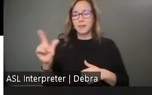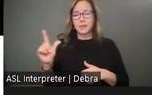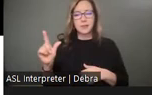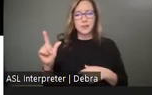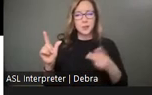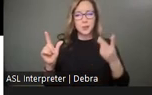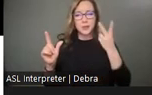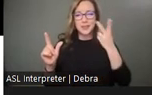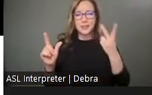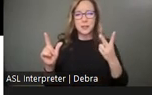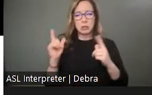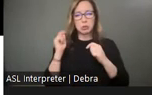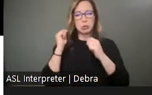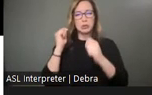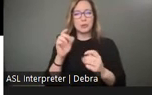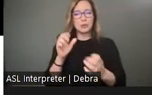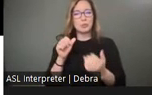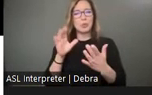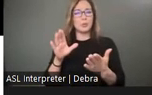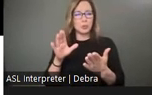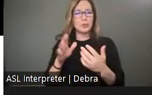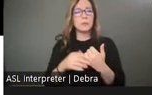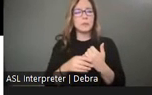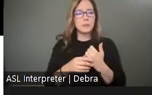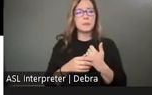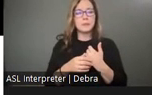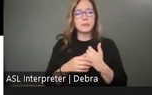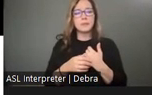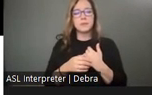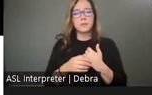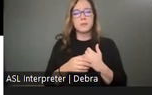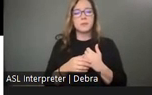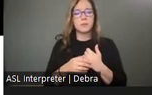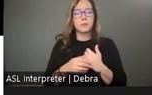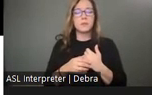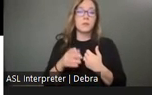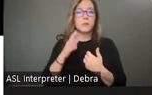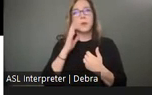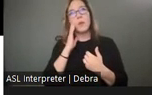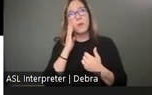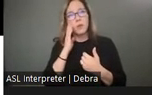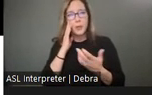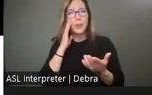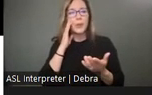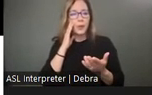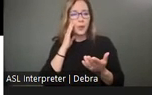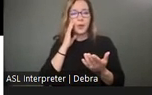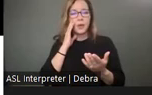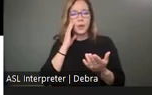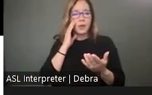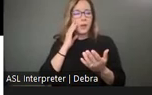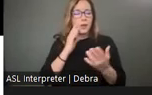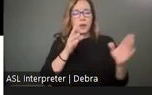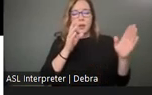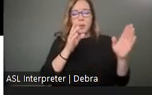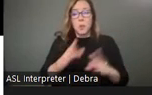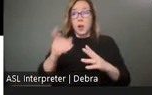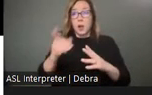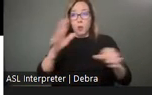the traditional approach to applying for DCM. That's, as many of you are familiar, that is planning for the